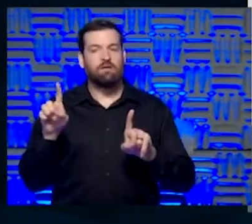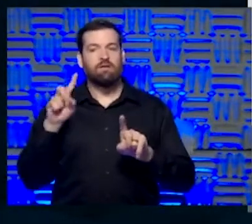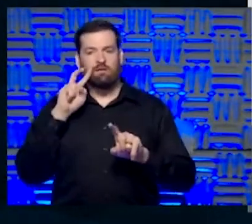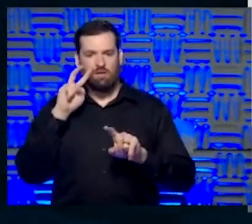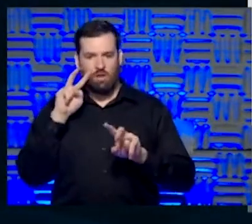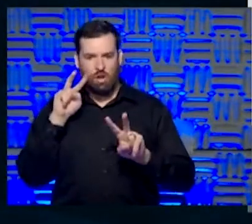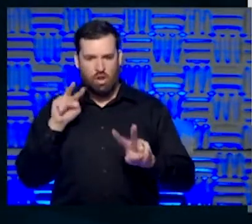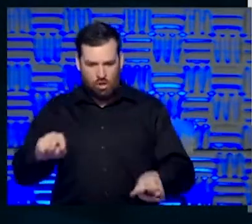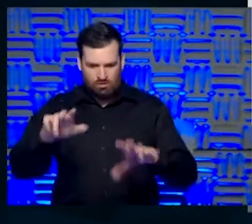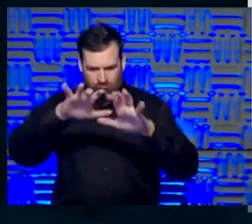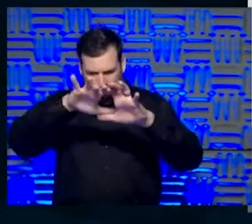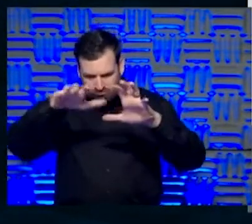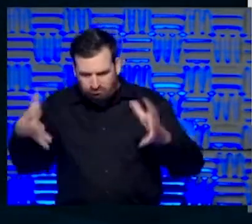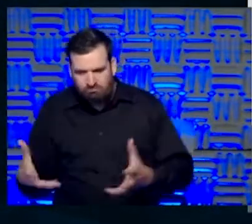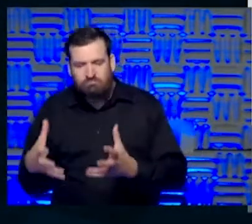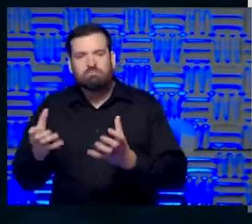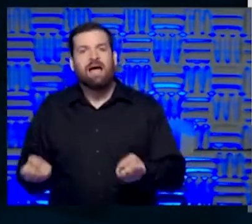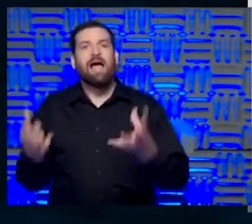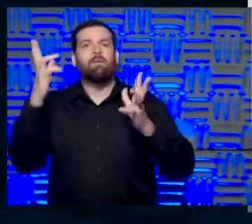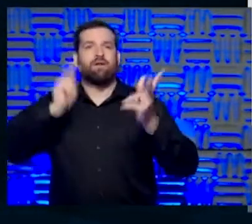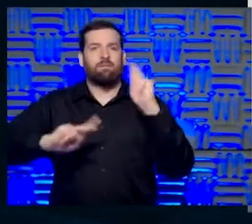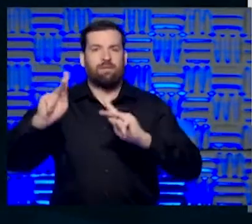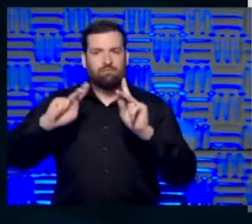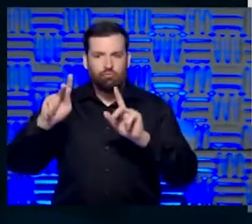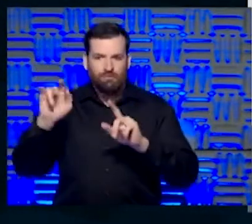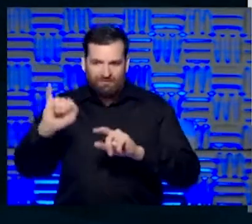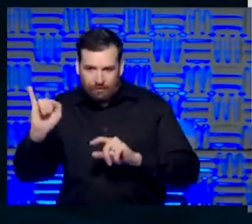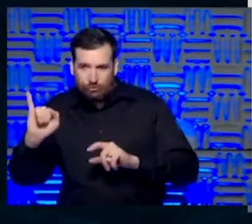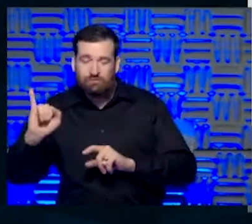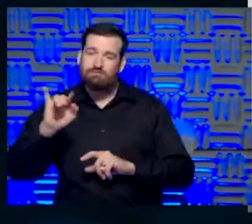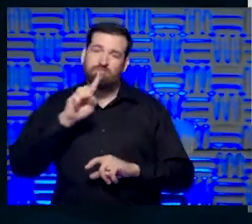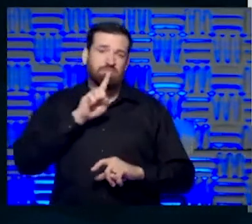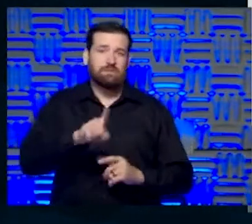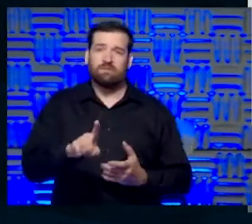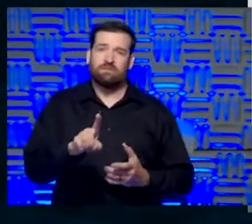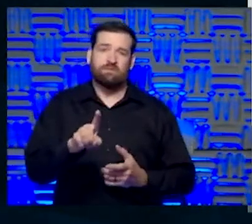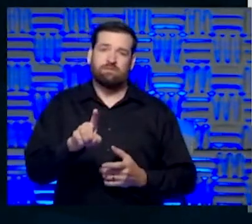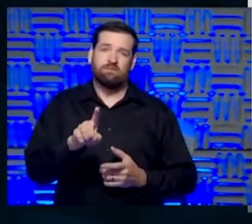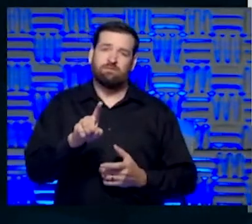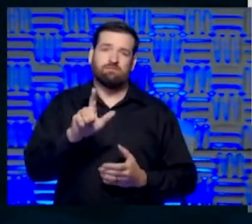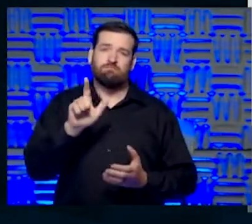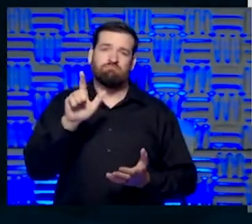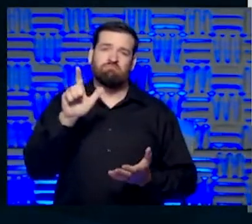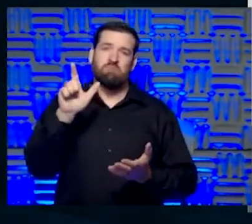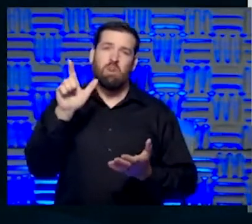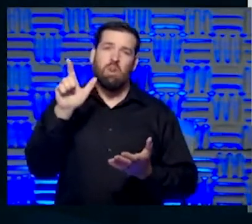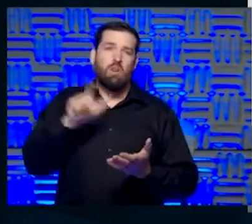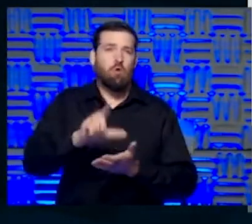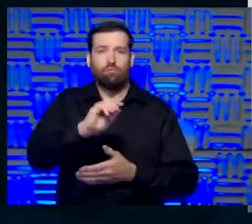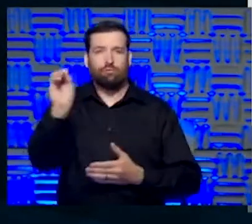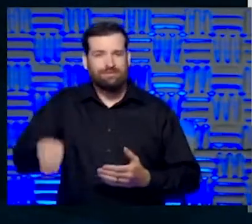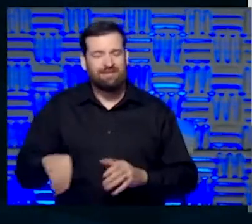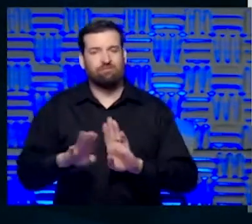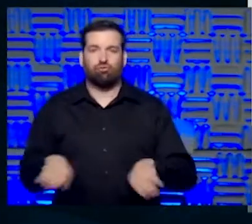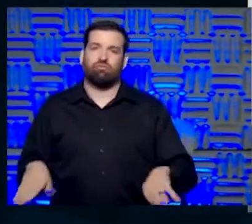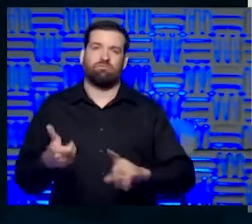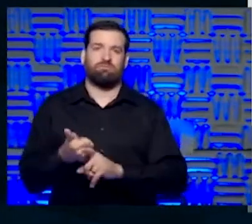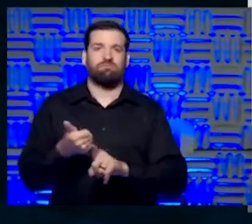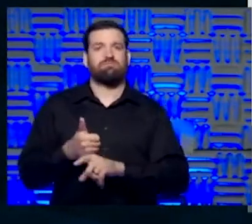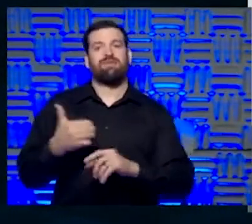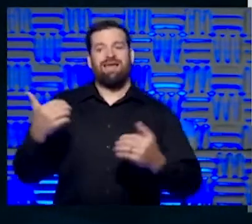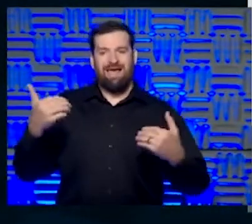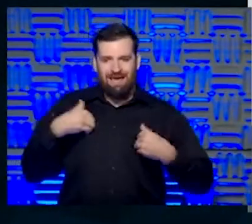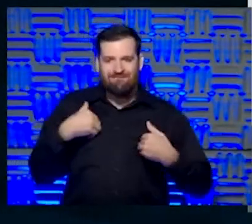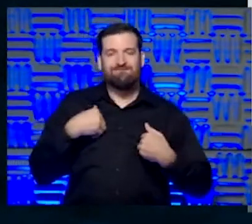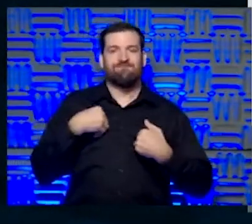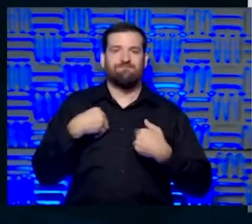a population basis and the number of people being infected, it actually is quite a low proportion of children that have this inflammatory